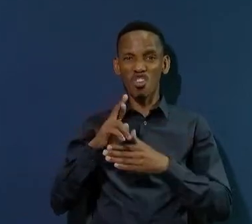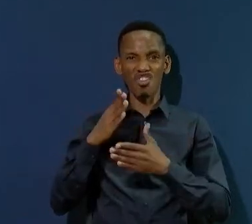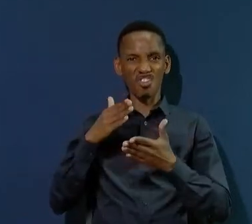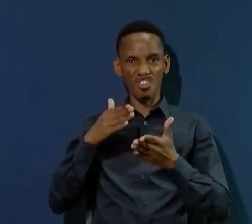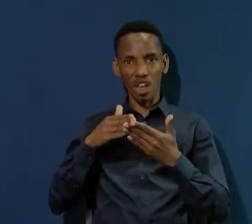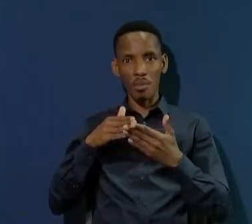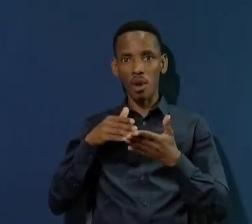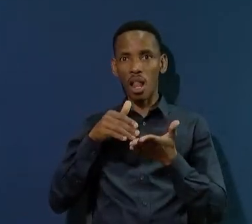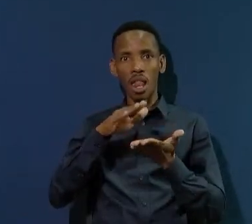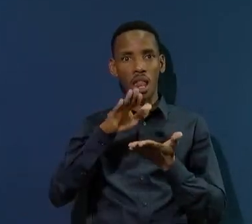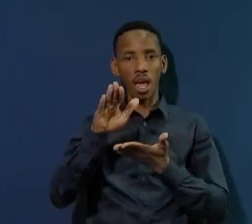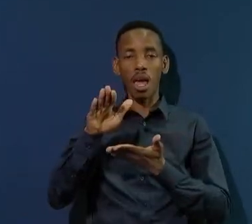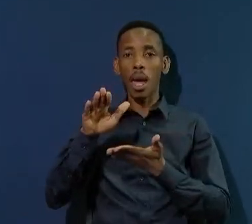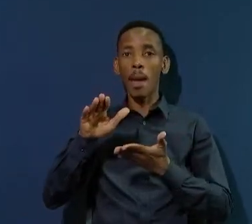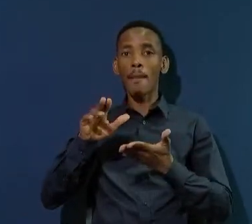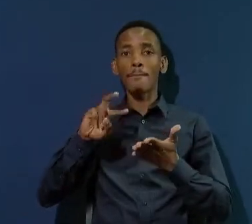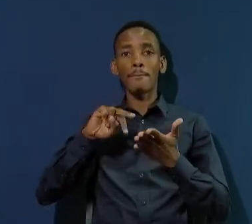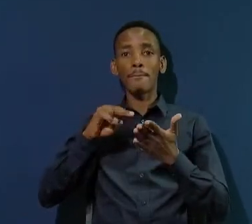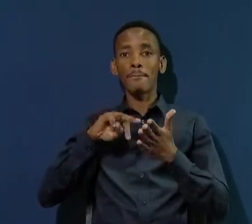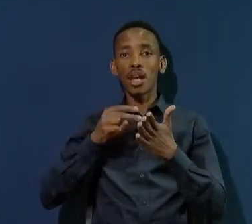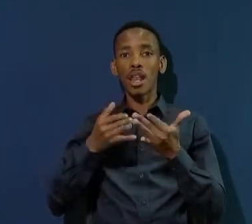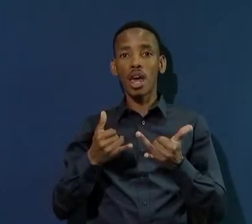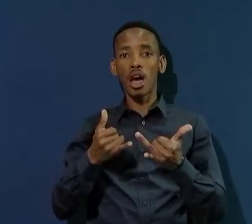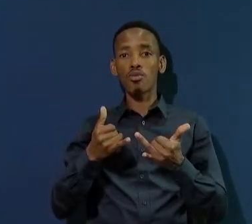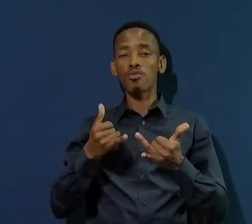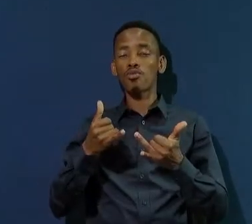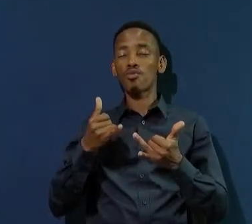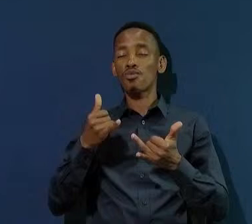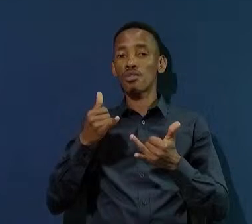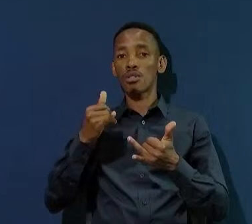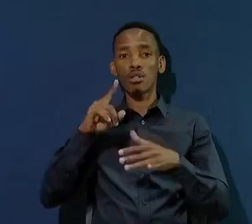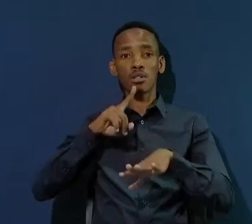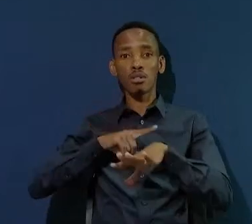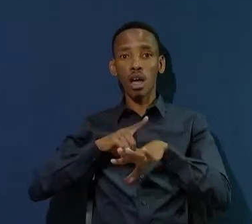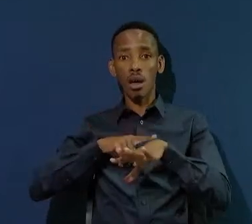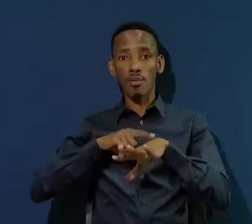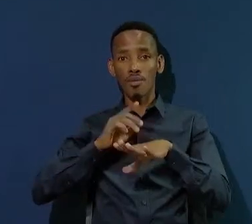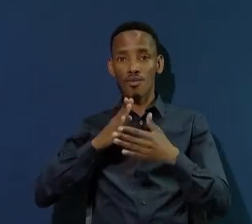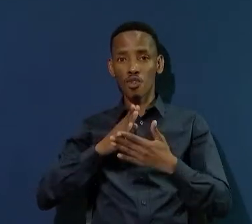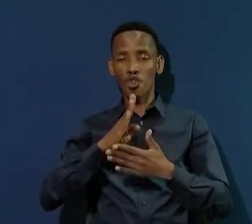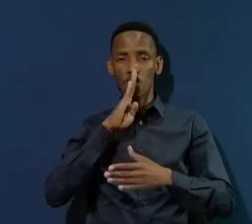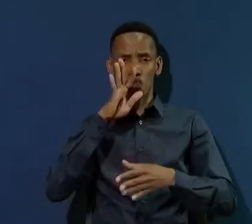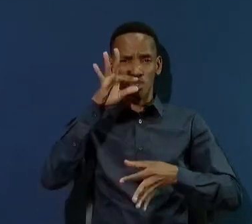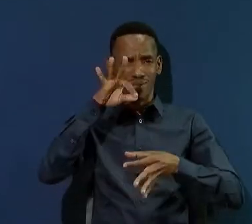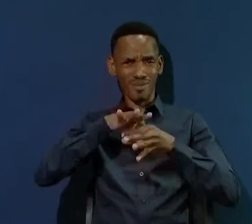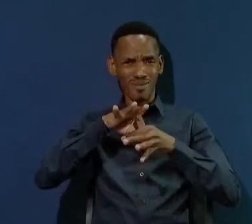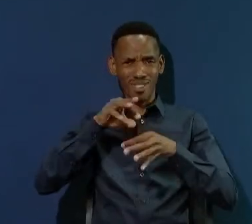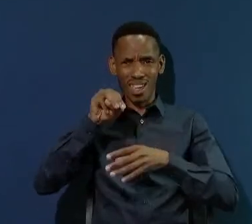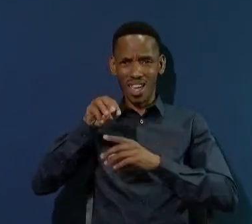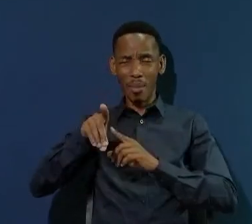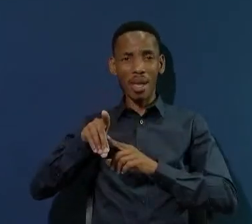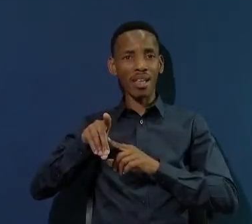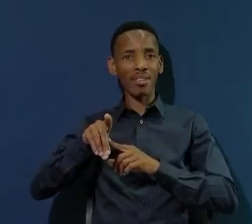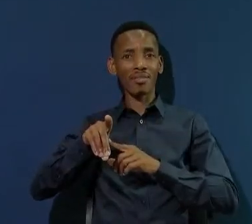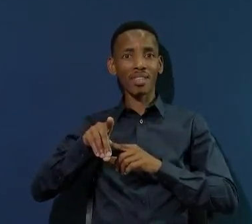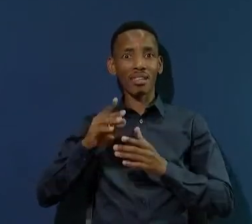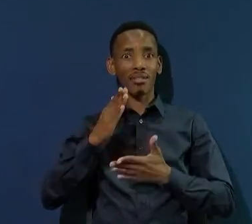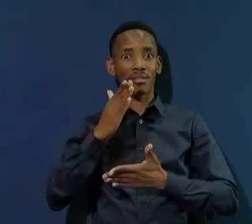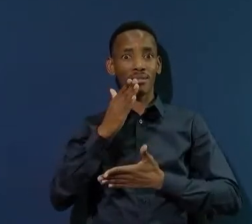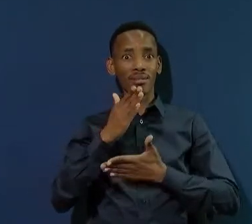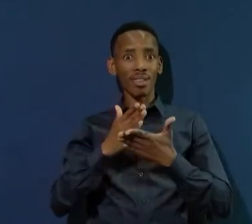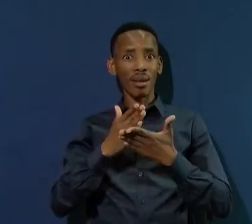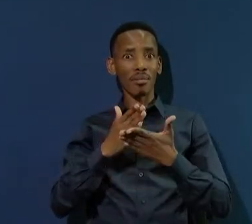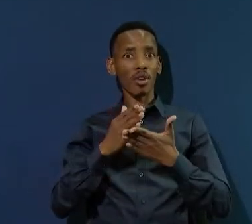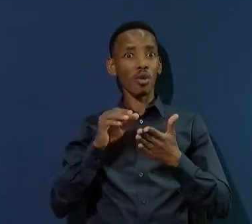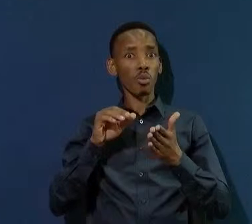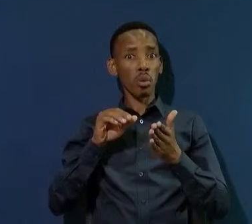ditlhophong. Tota go raya gore ba ka puo e re tleng re e bue ba tšhaisitse ba e leng gore ba romile go a go